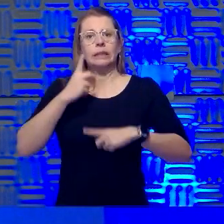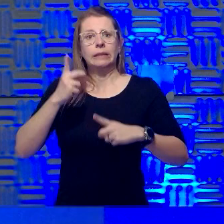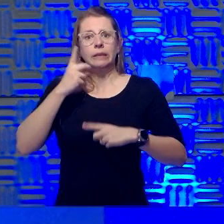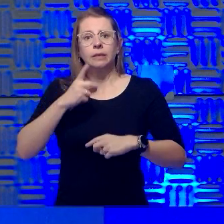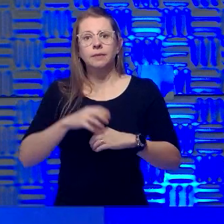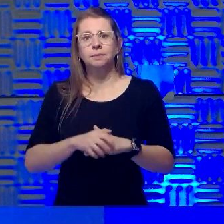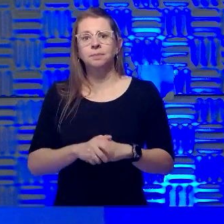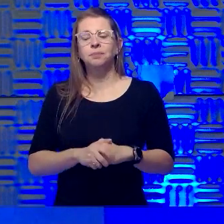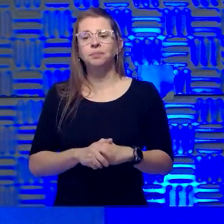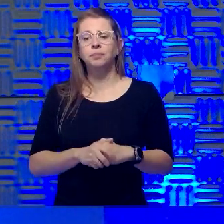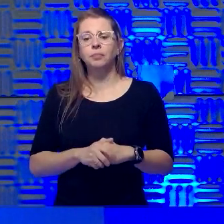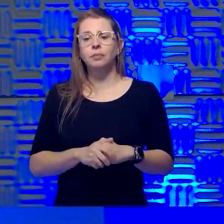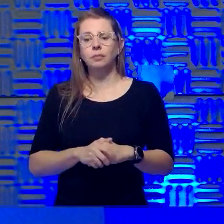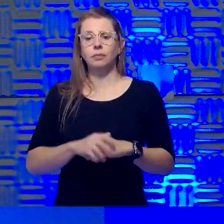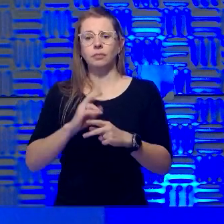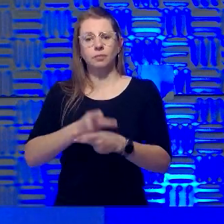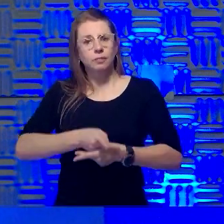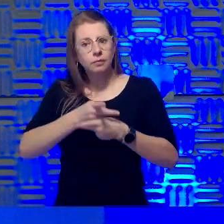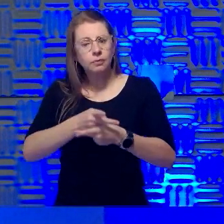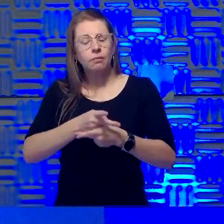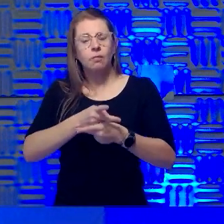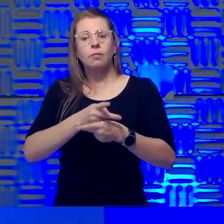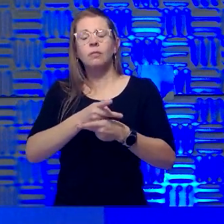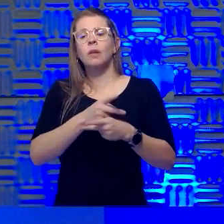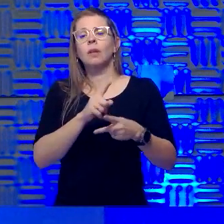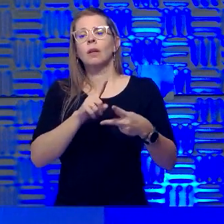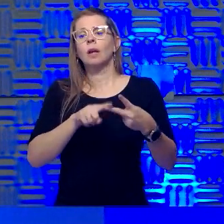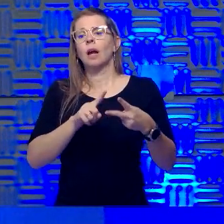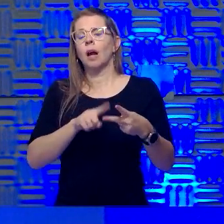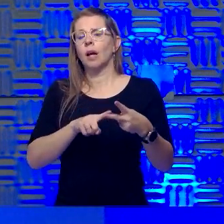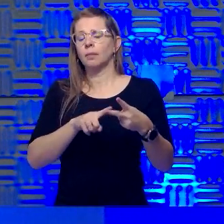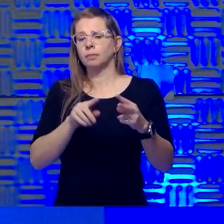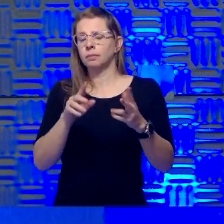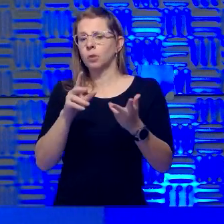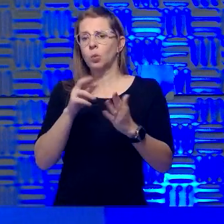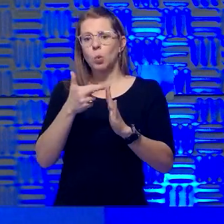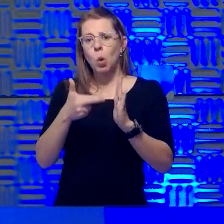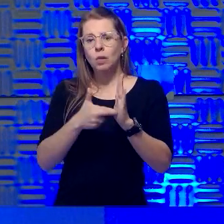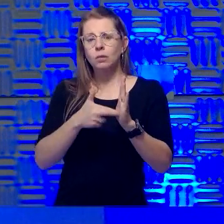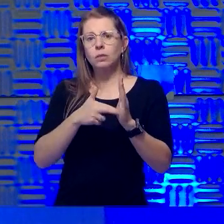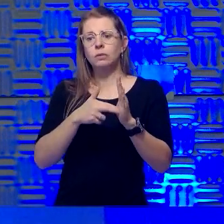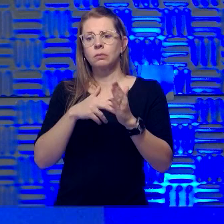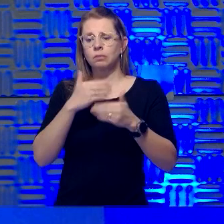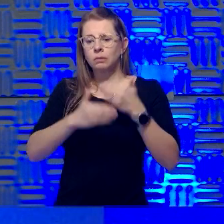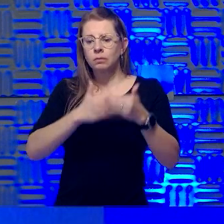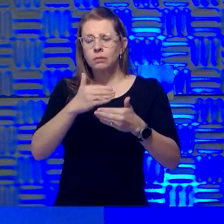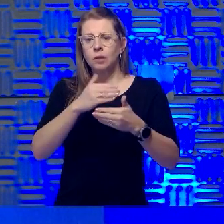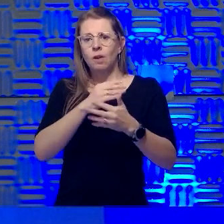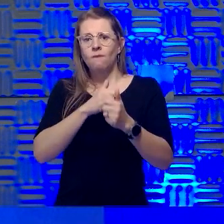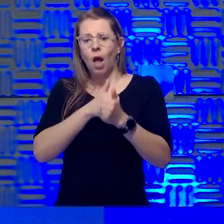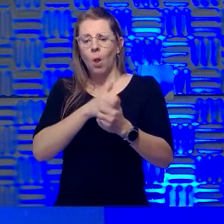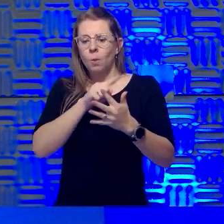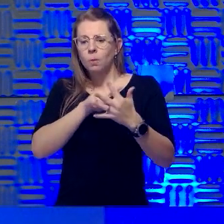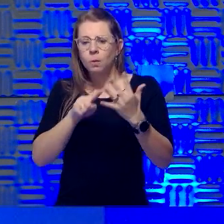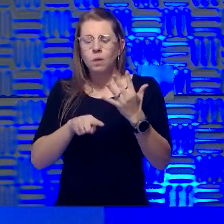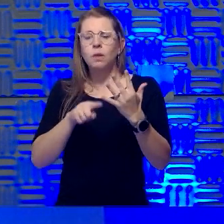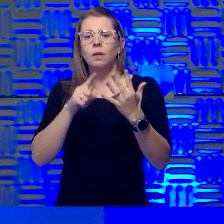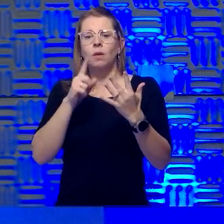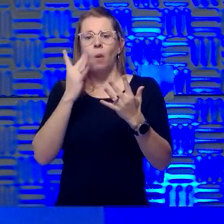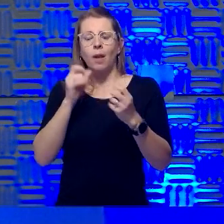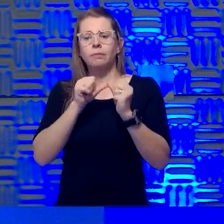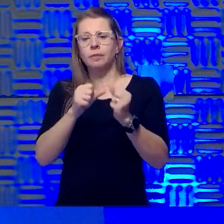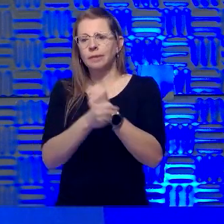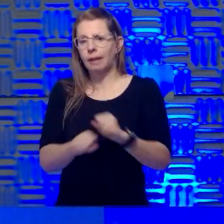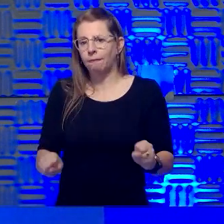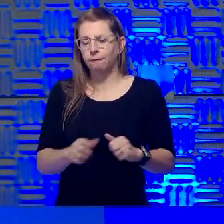proper precautions, protocols, systems in place to keep you as the patient protected and also keep the healthcare worker protected.